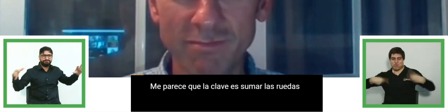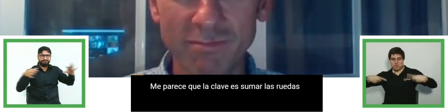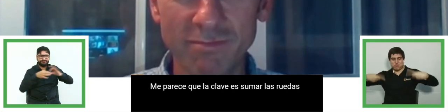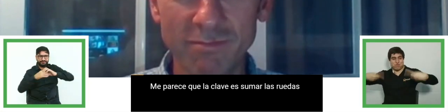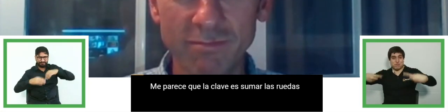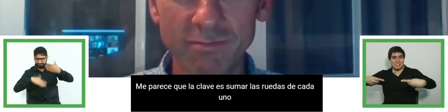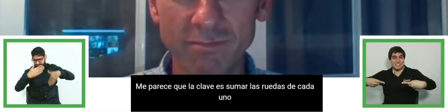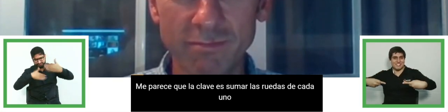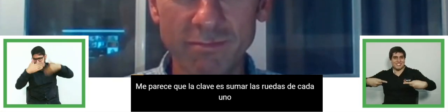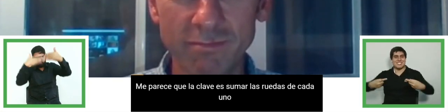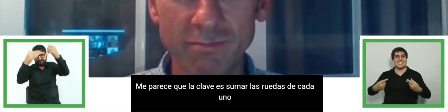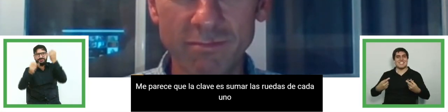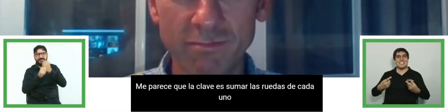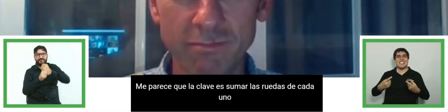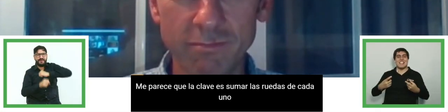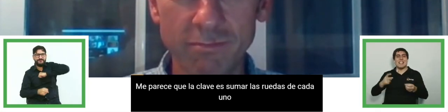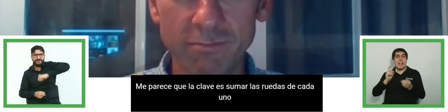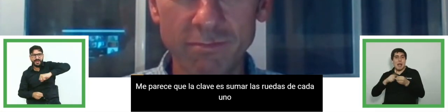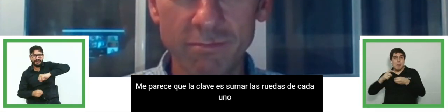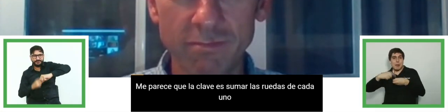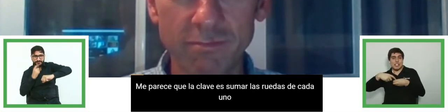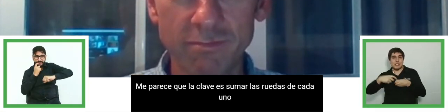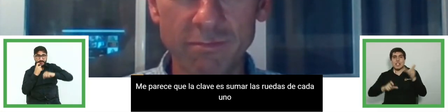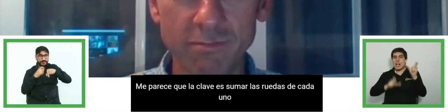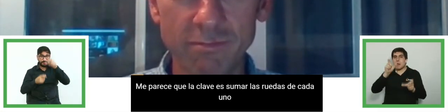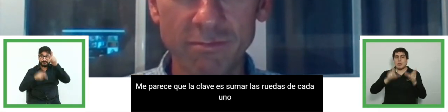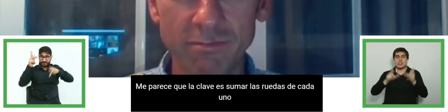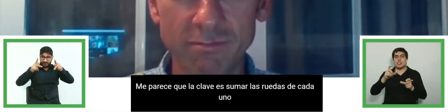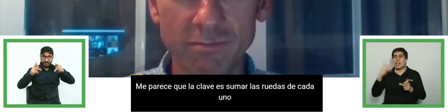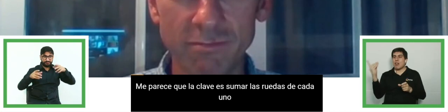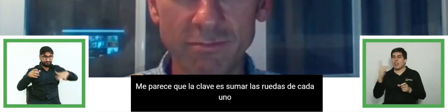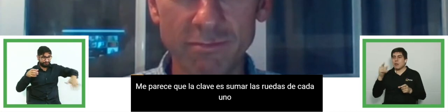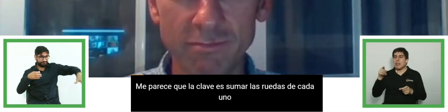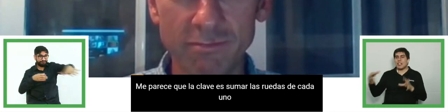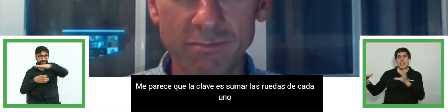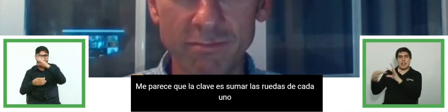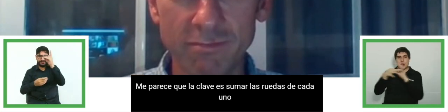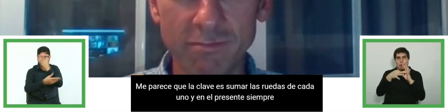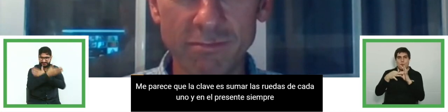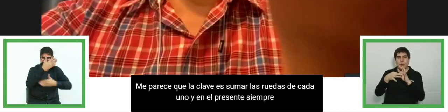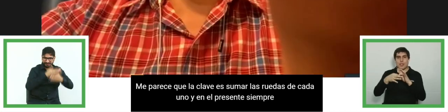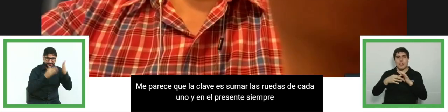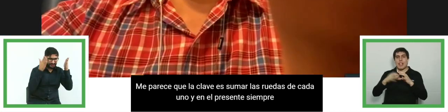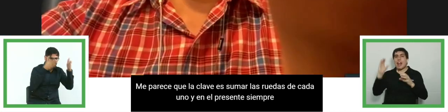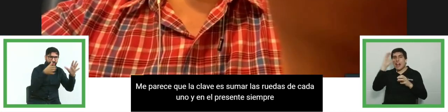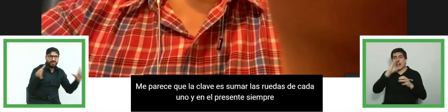participation of the people with disabilities is key on looking for the best solution.